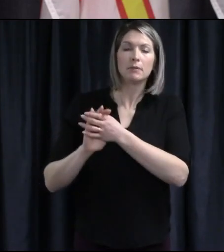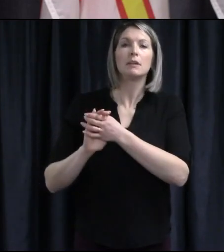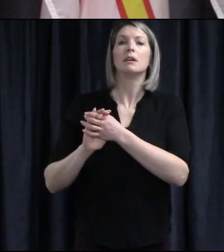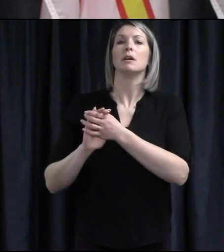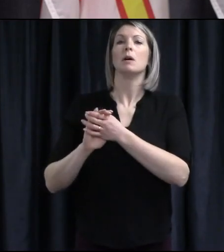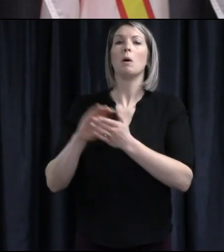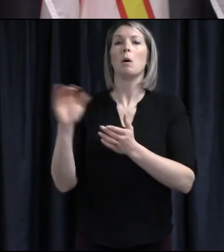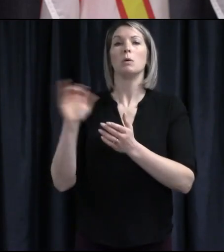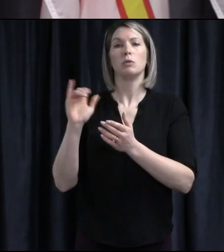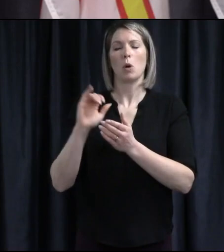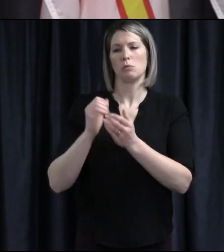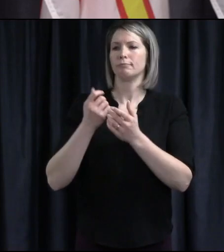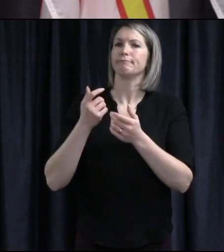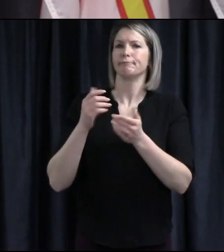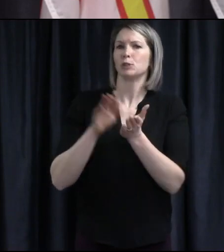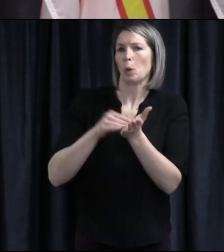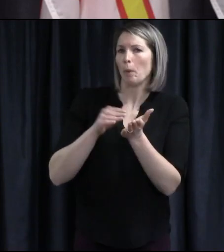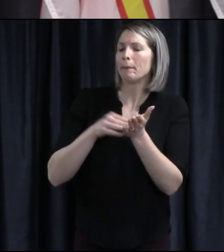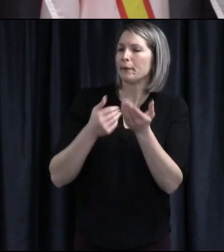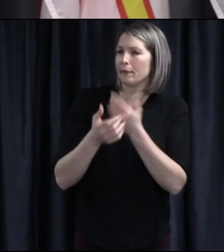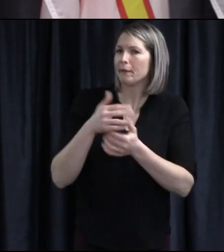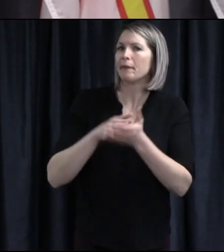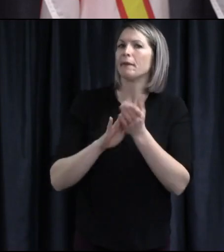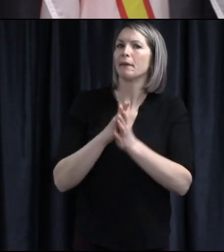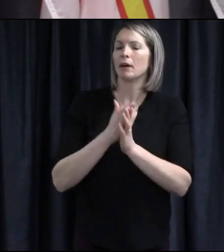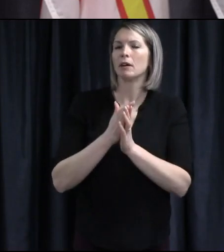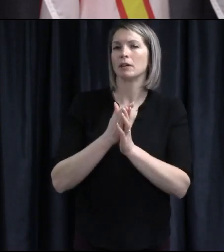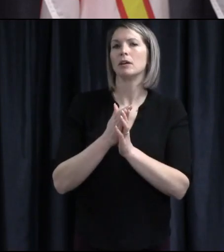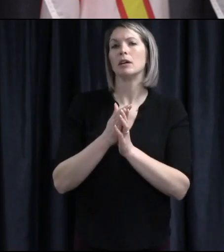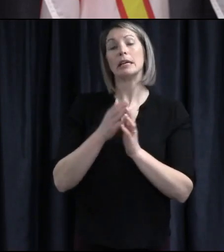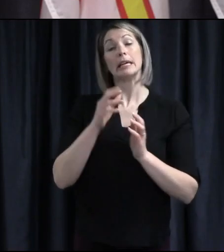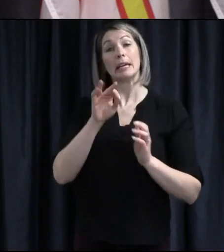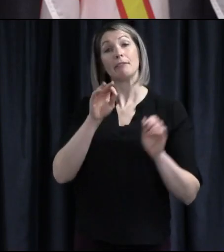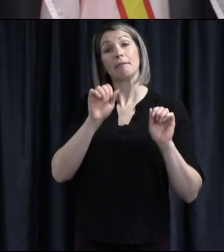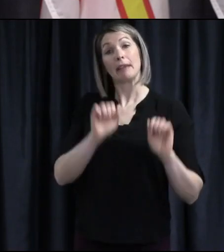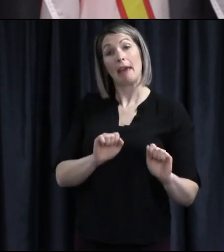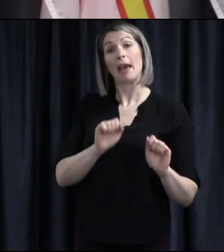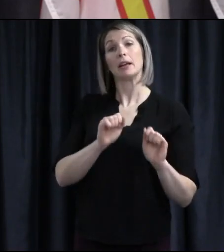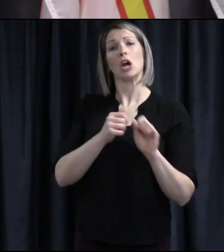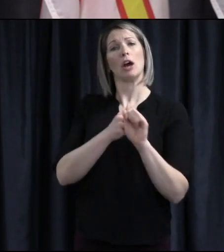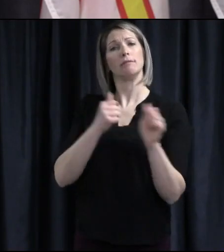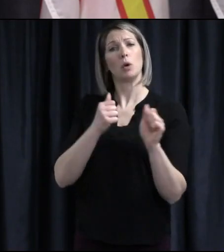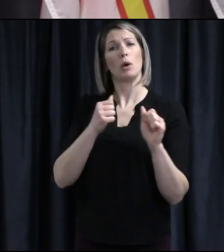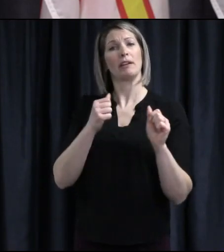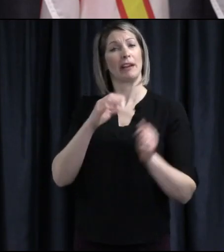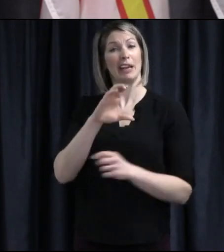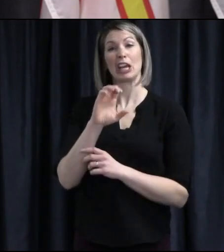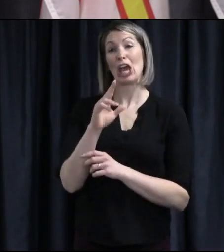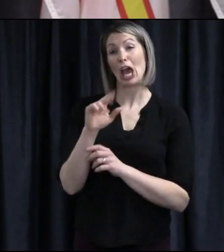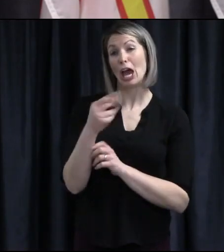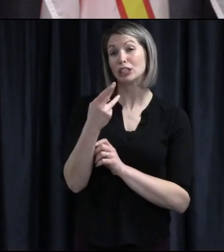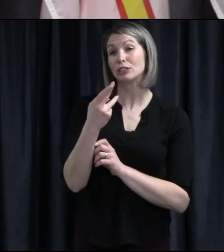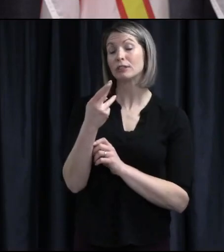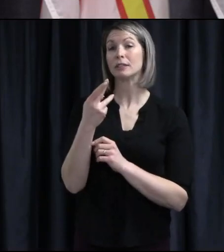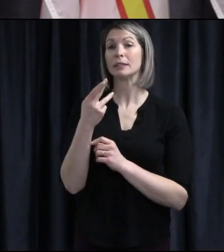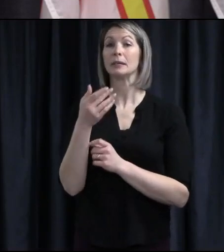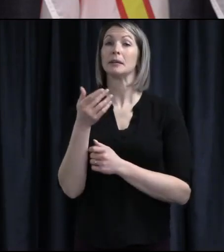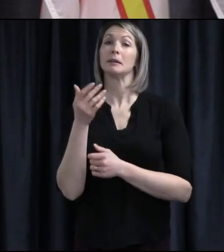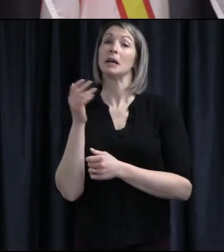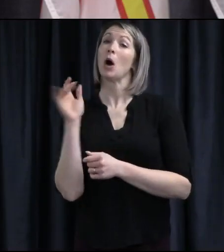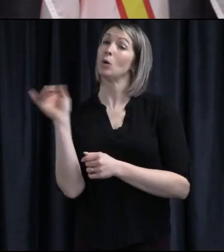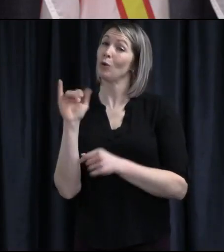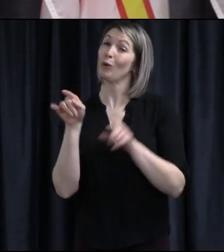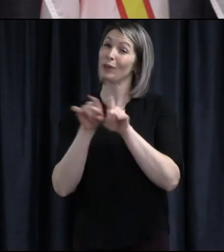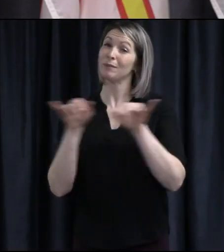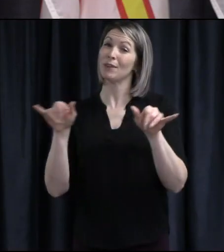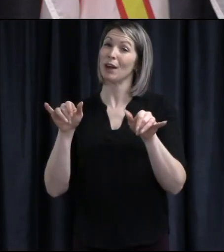obviously, to avoid using cash. However, if you're using an Interact machine, you're still